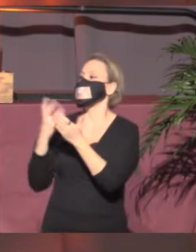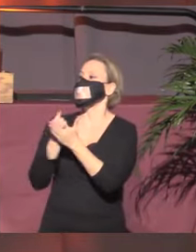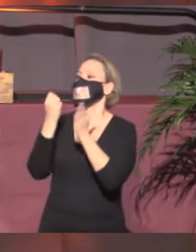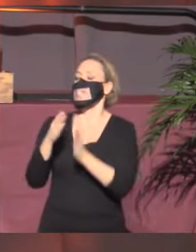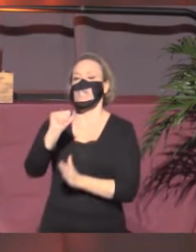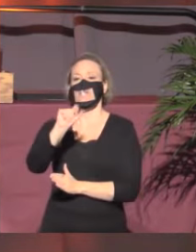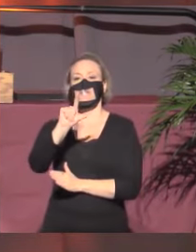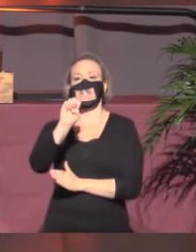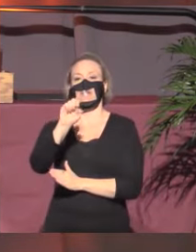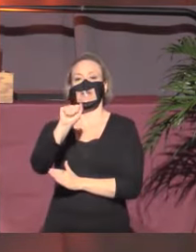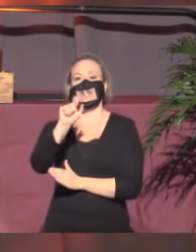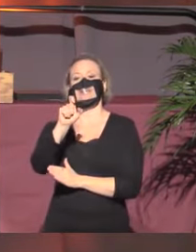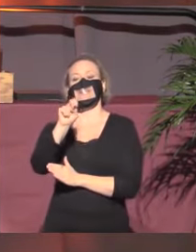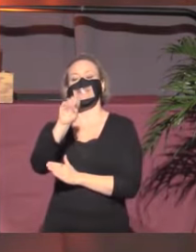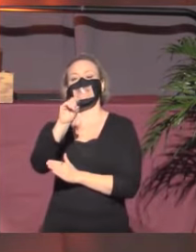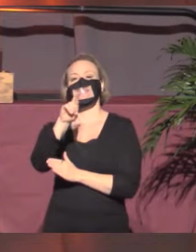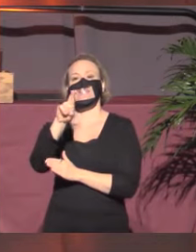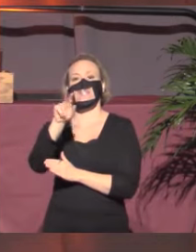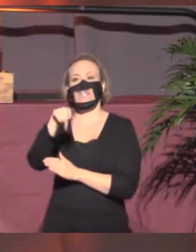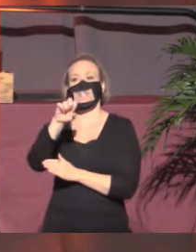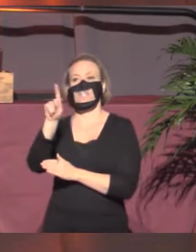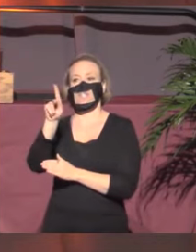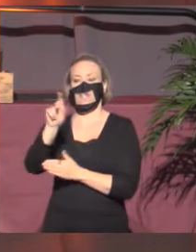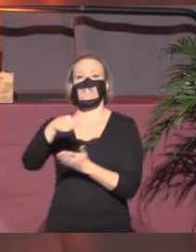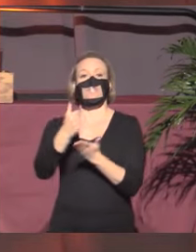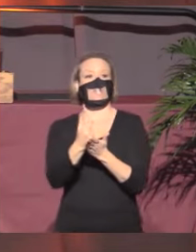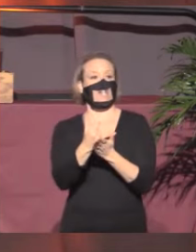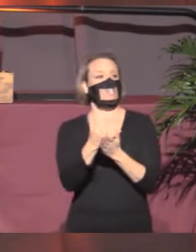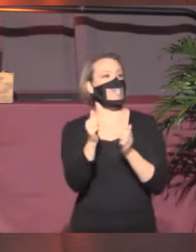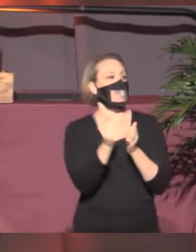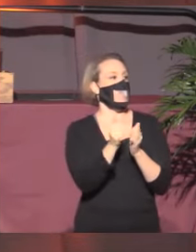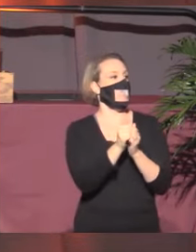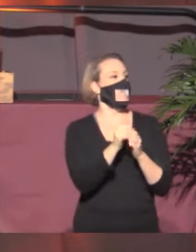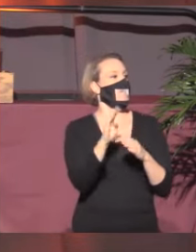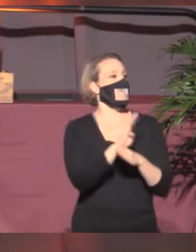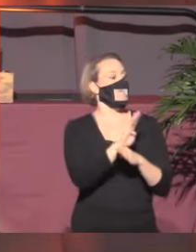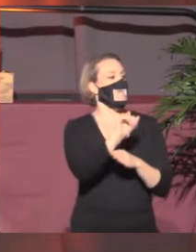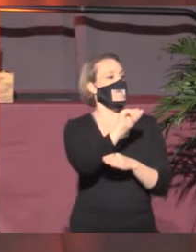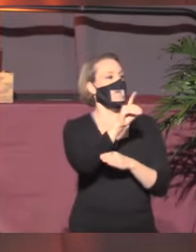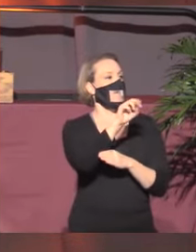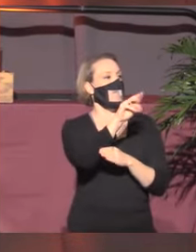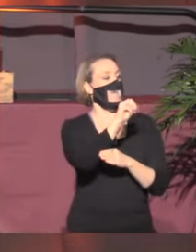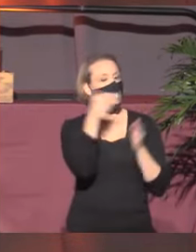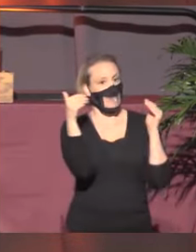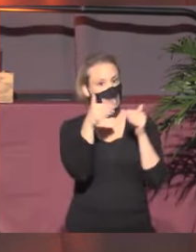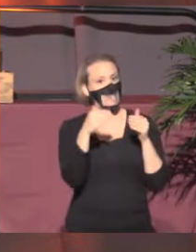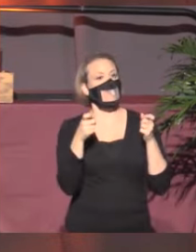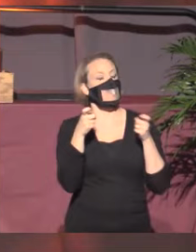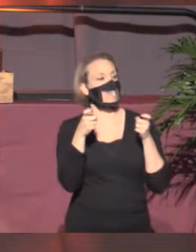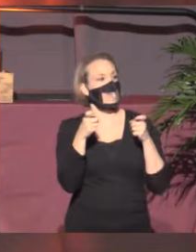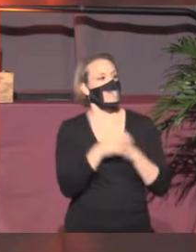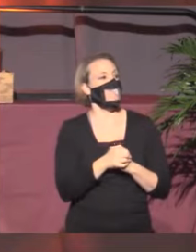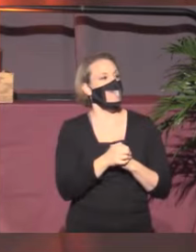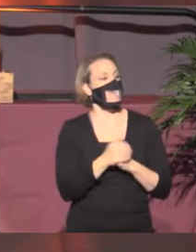Pick. She graduated in May 2020 with a Bachelor of Business Administration with a concentration in management and received